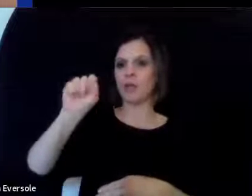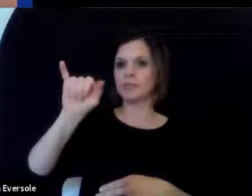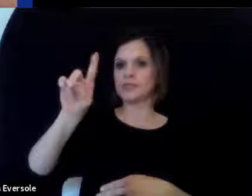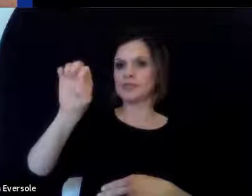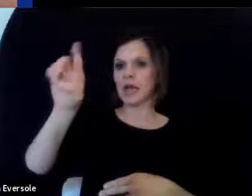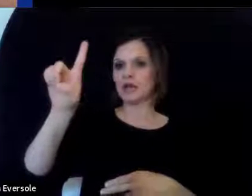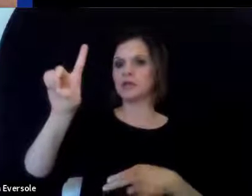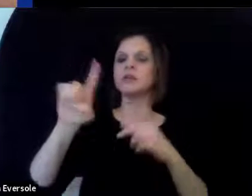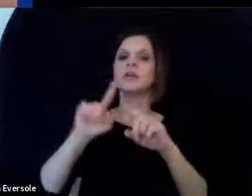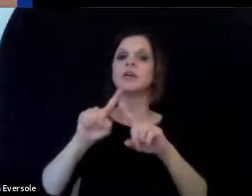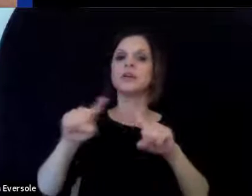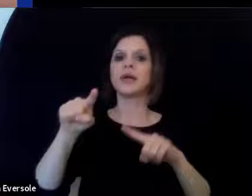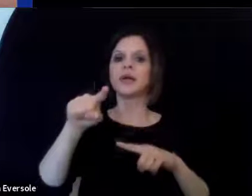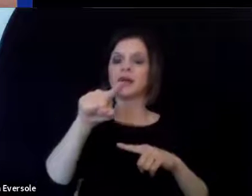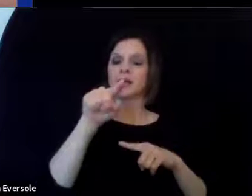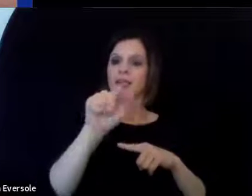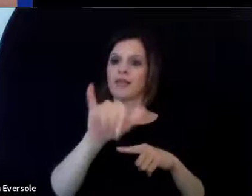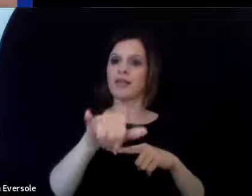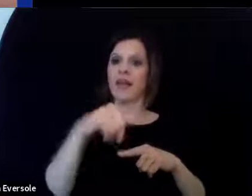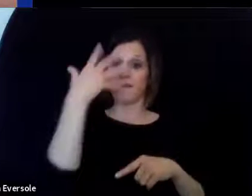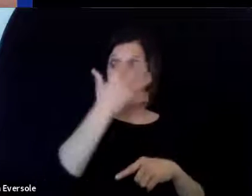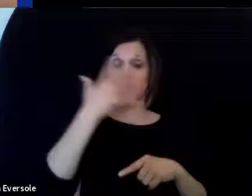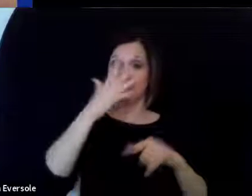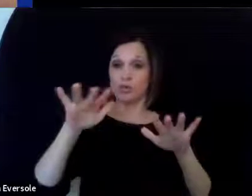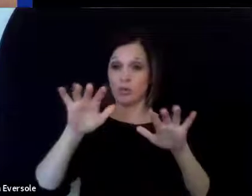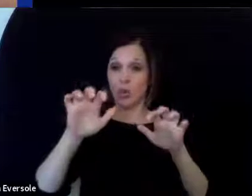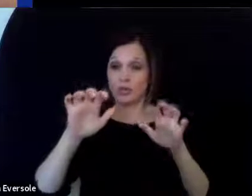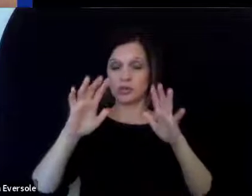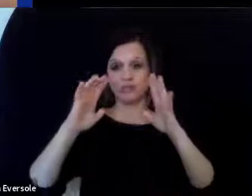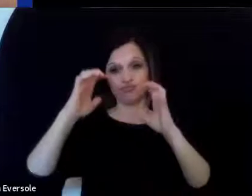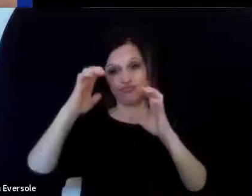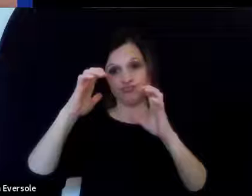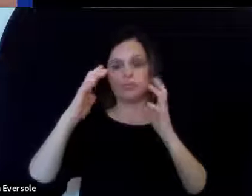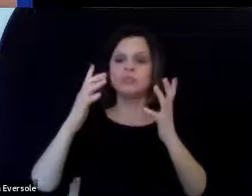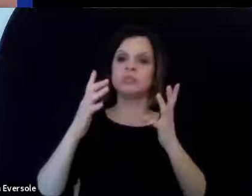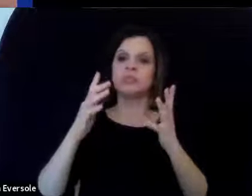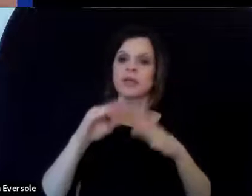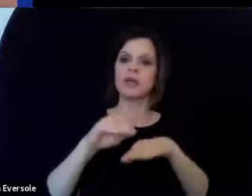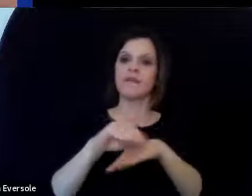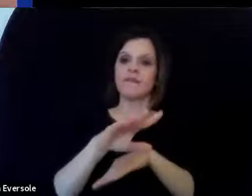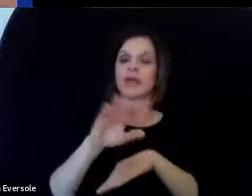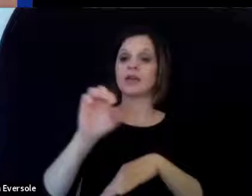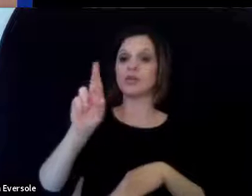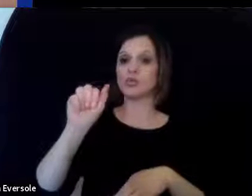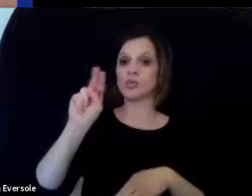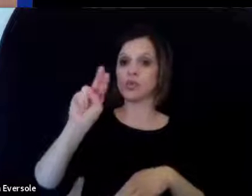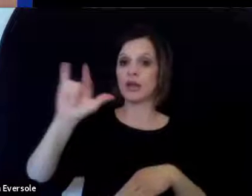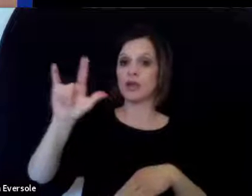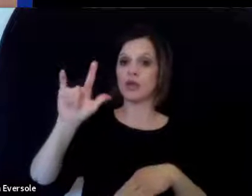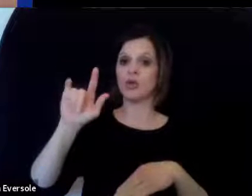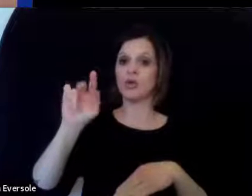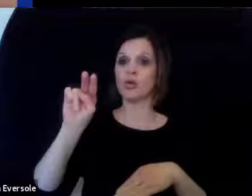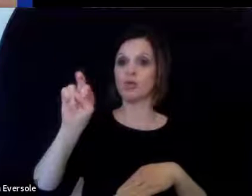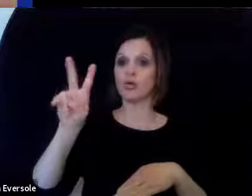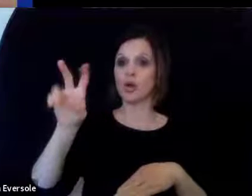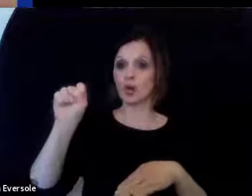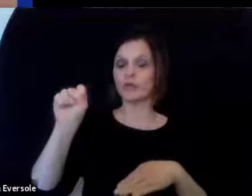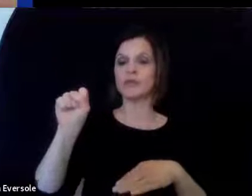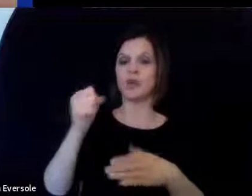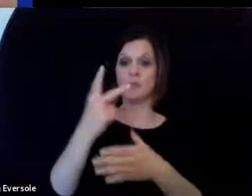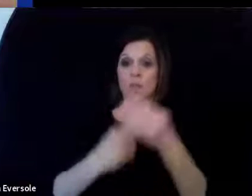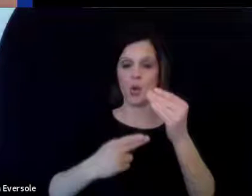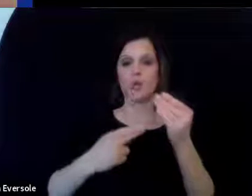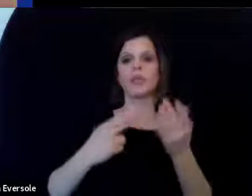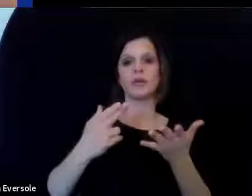This facial palsy, if it affects the cranial nerve on both sides, it can be bilateral. And then it's really